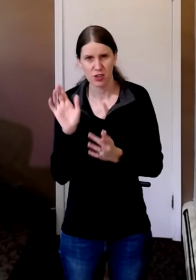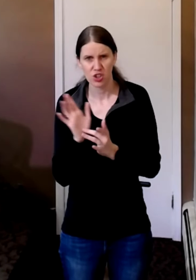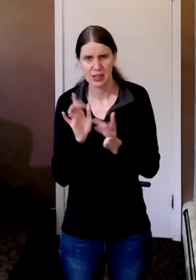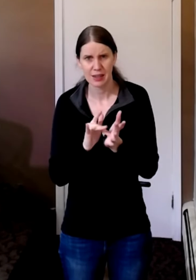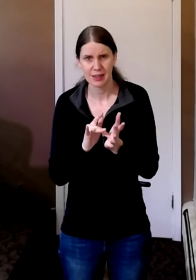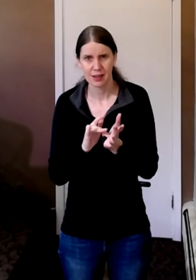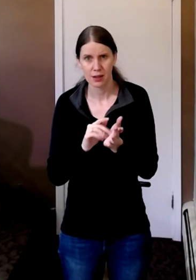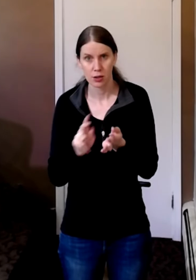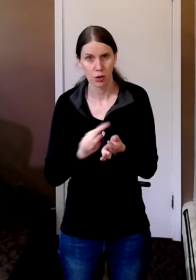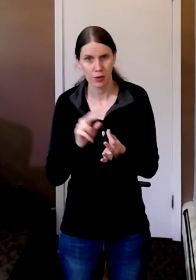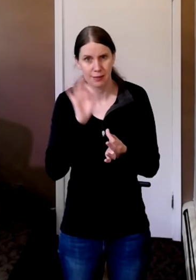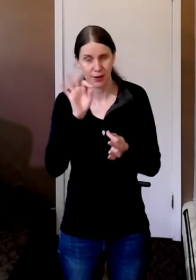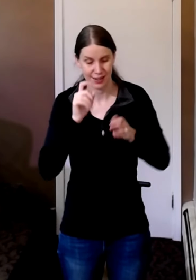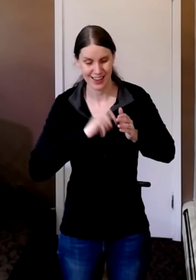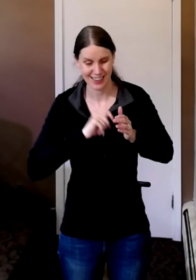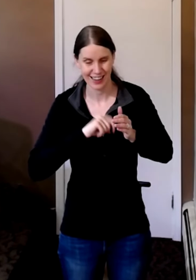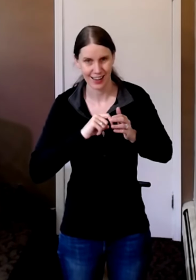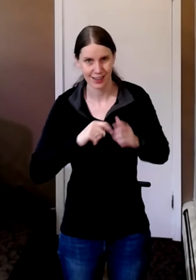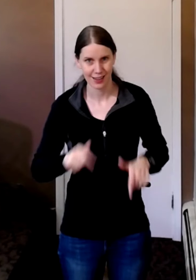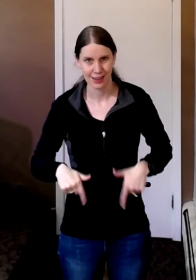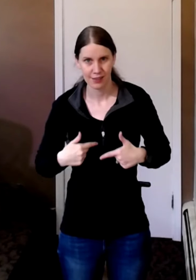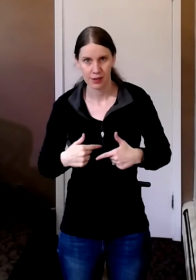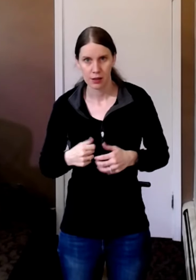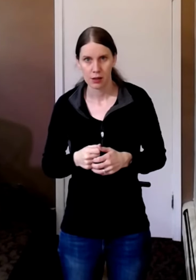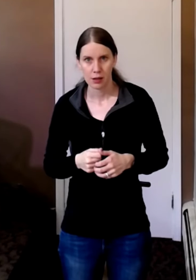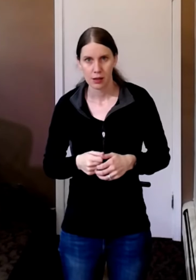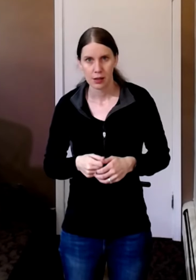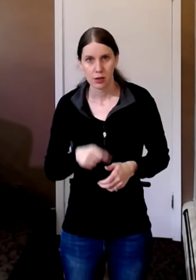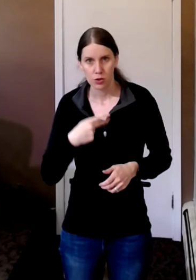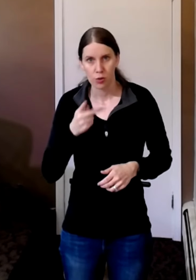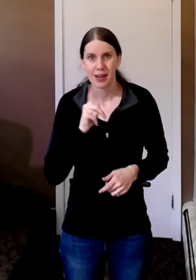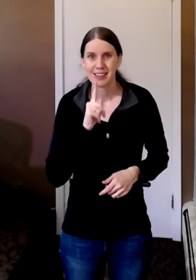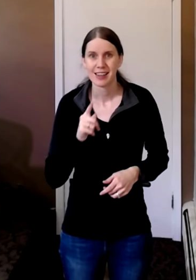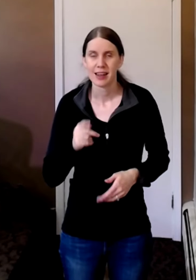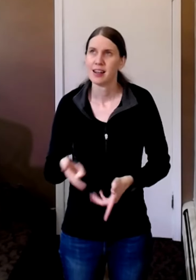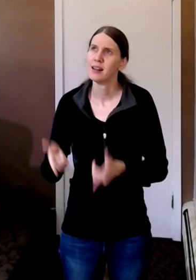the Spirit of God is within us. What we're saying is, Lord, let me be